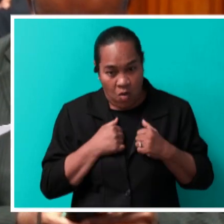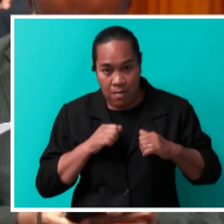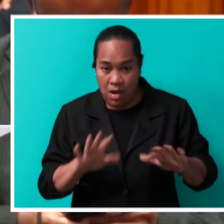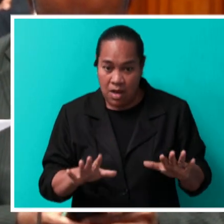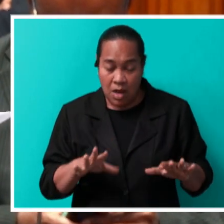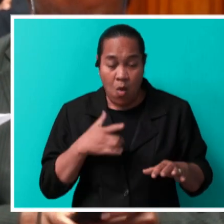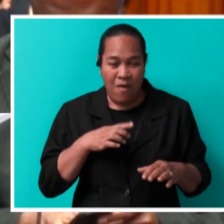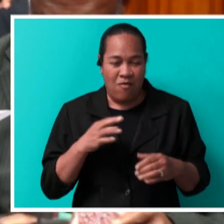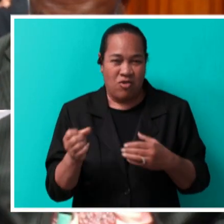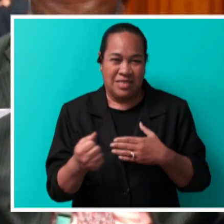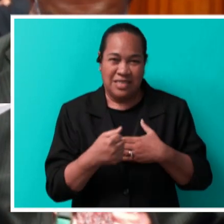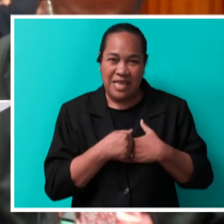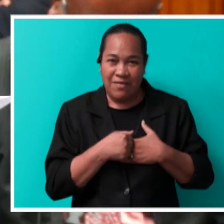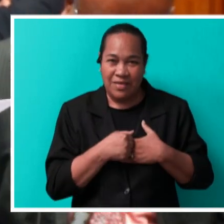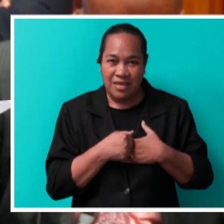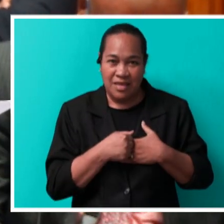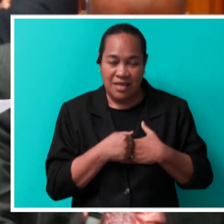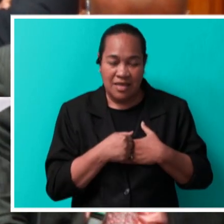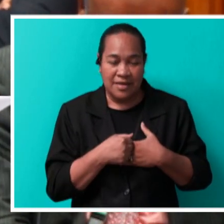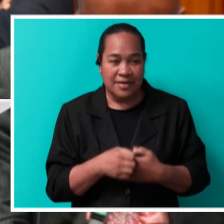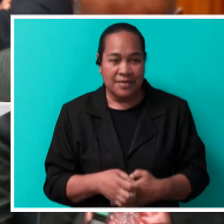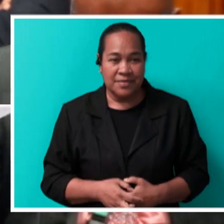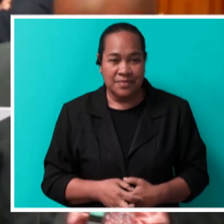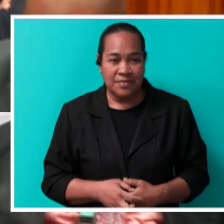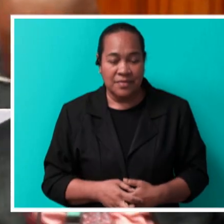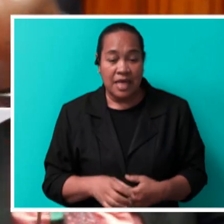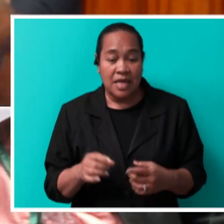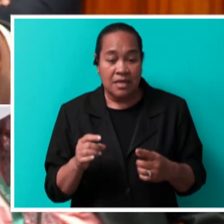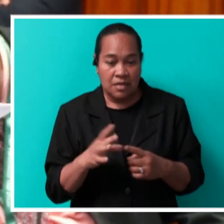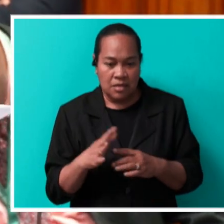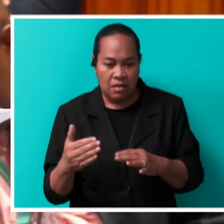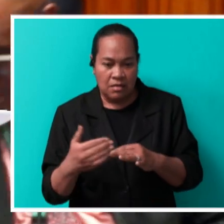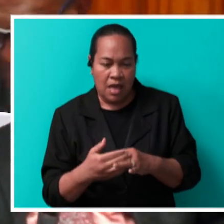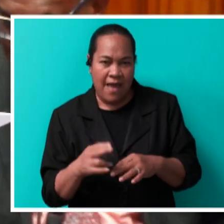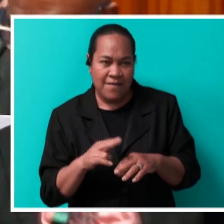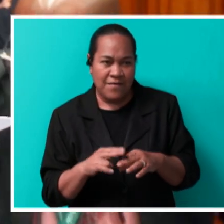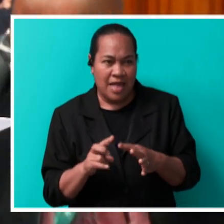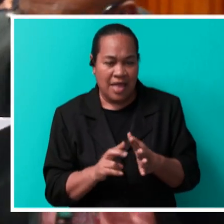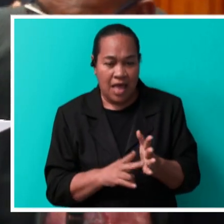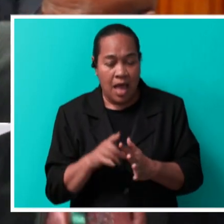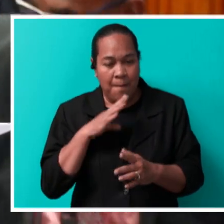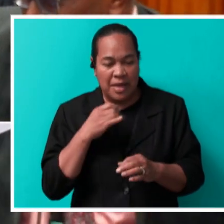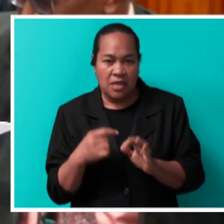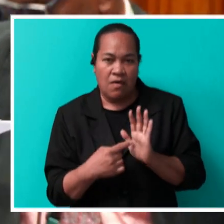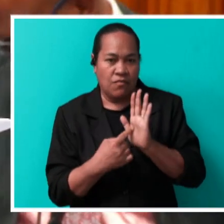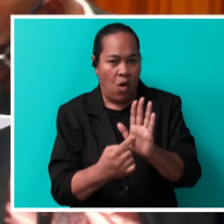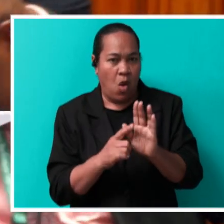safety aspects, including the jetty fender in compliance with themselves